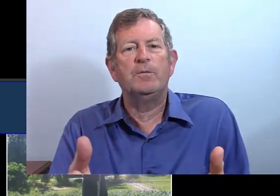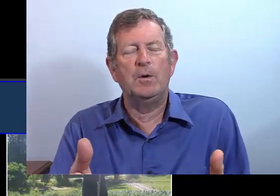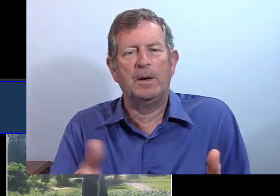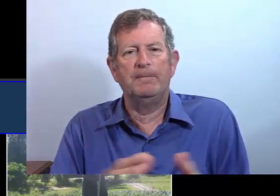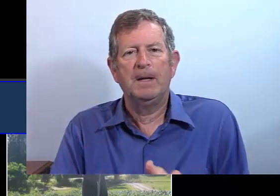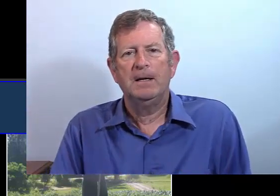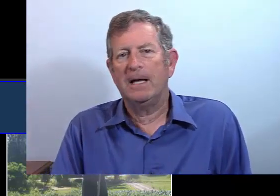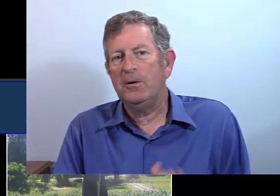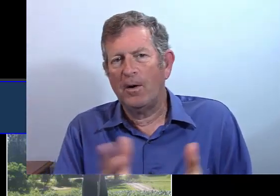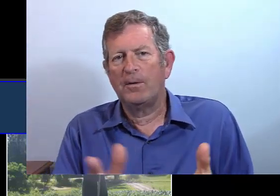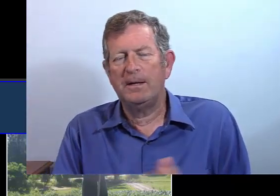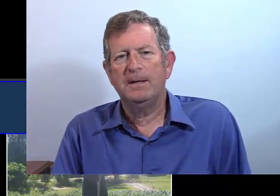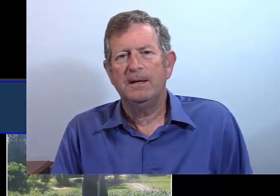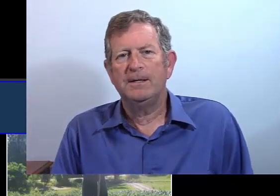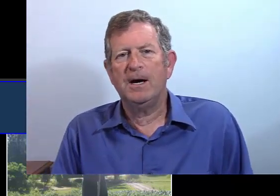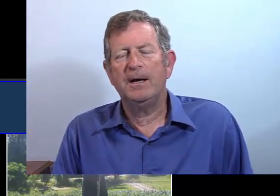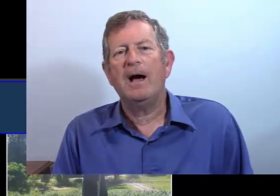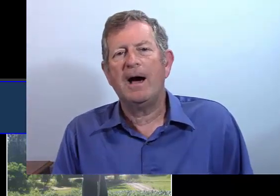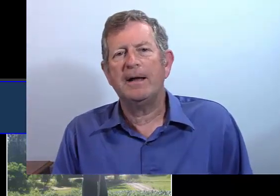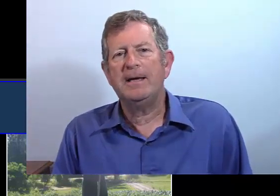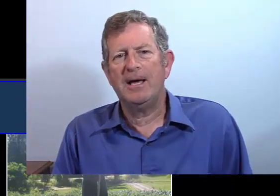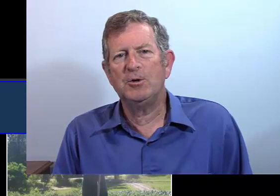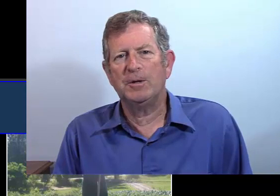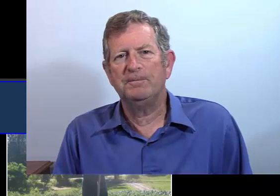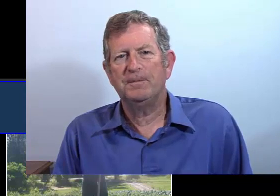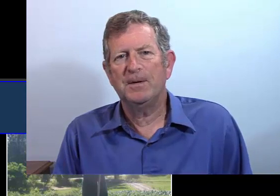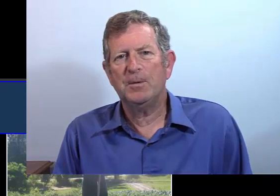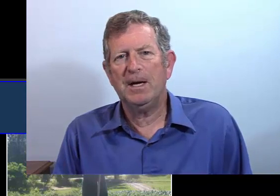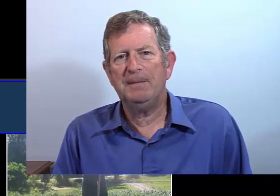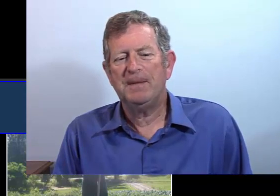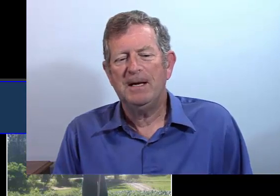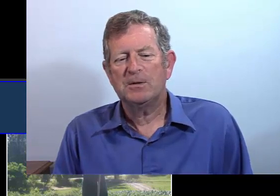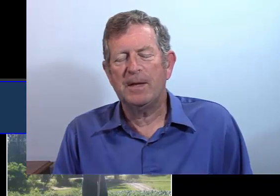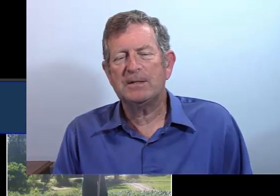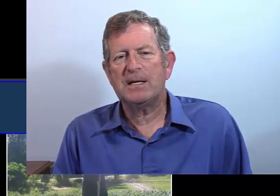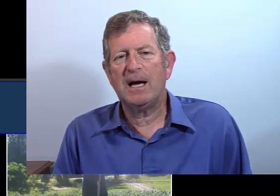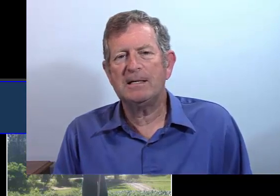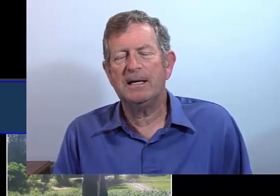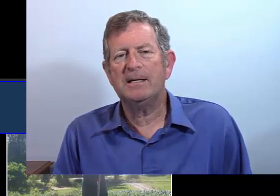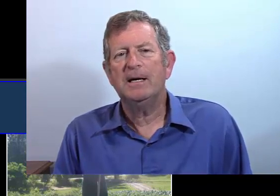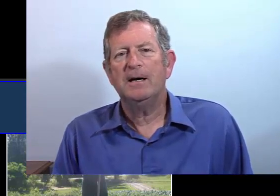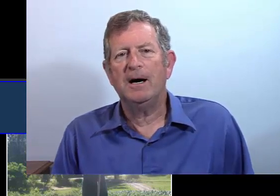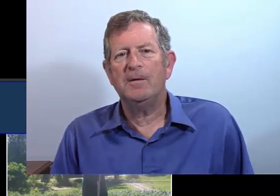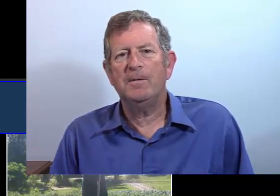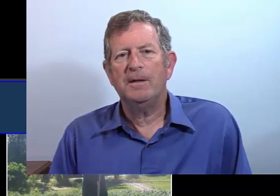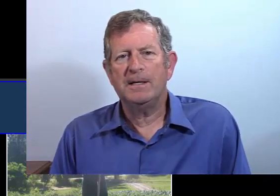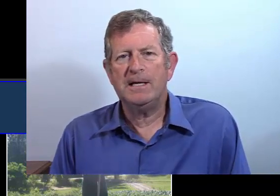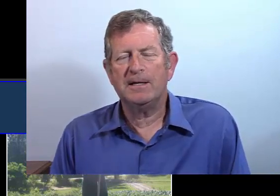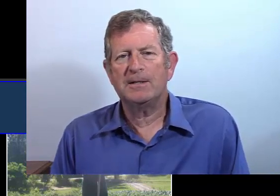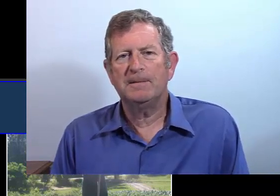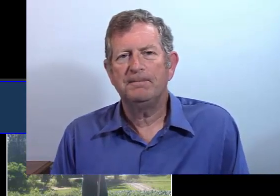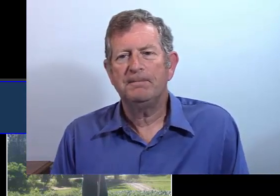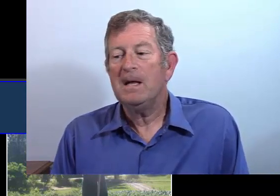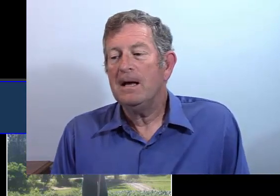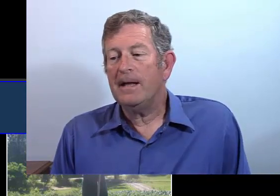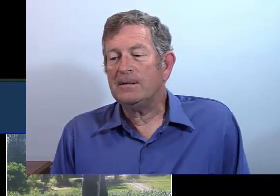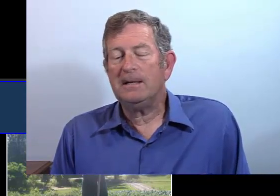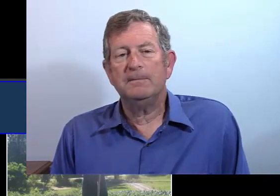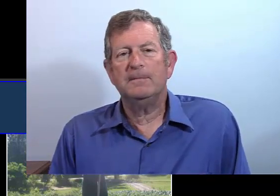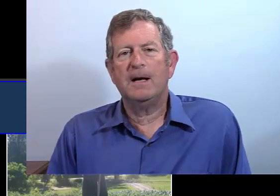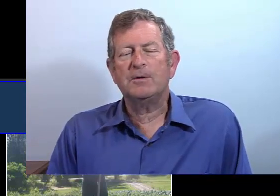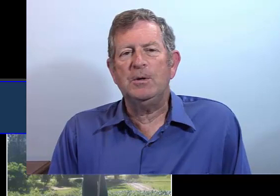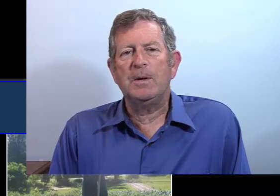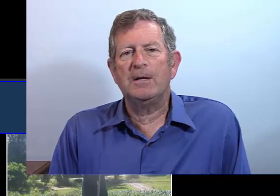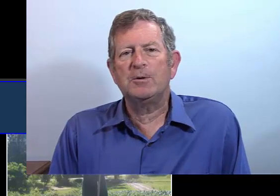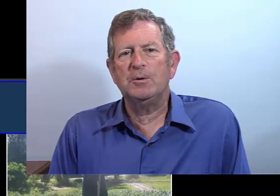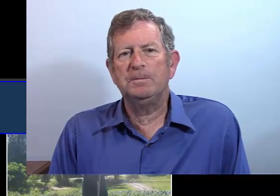you're interviewing, like you've already done on occasion. Okay? So that's the content of the test. That's